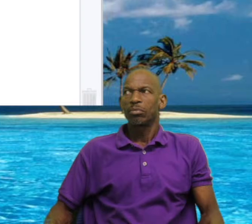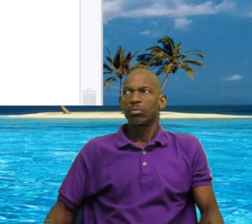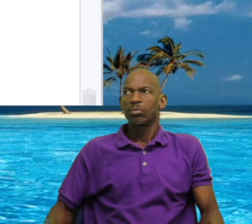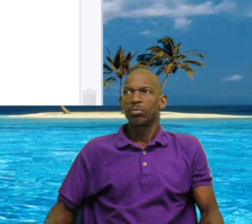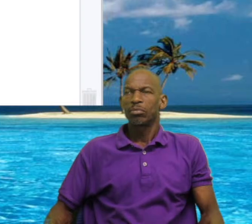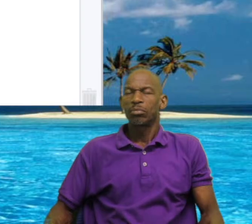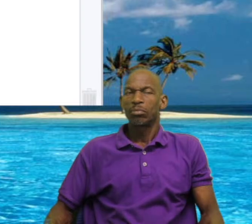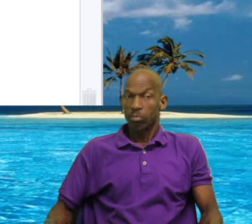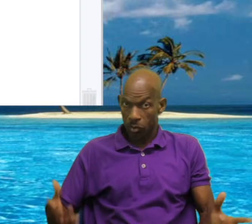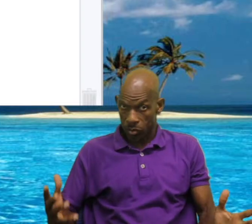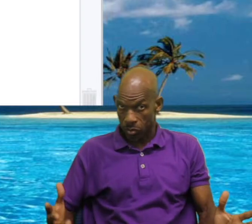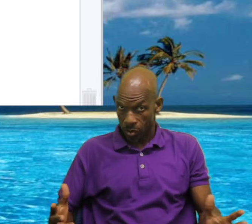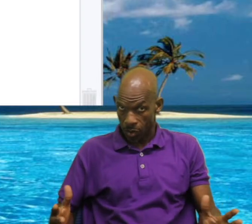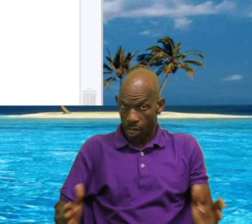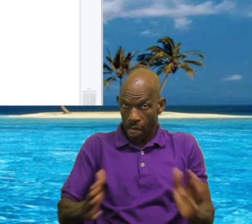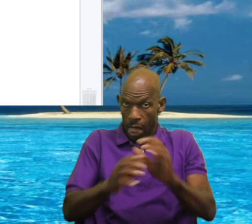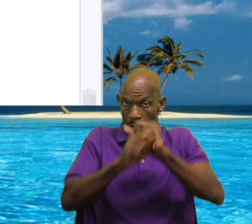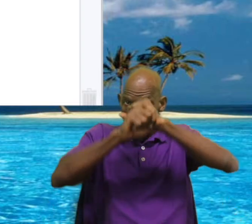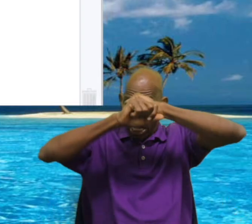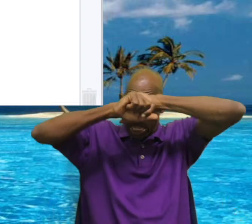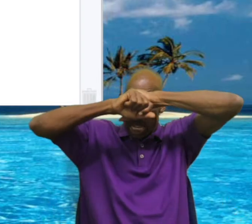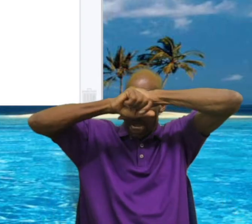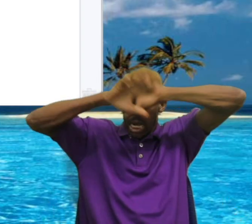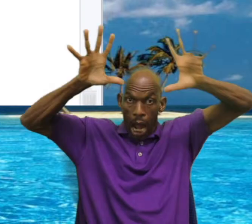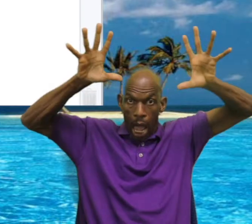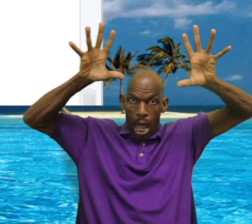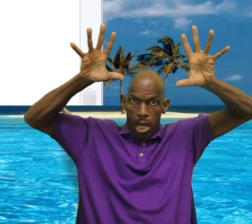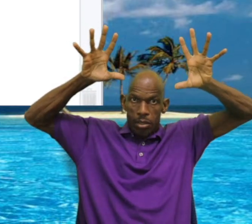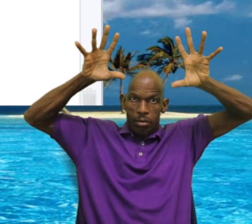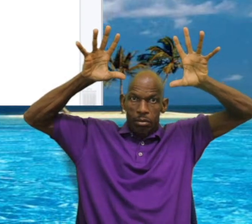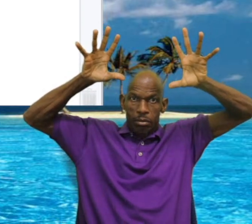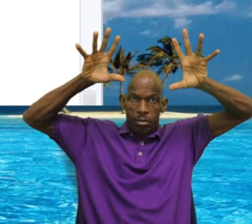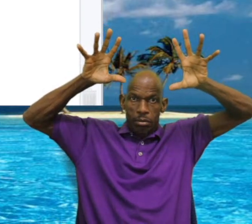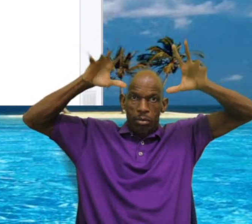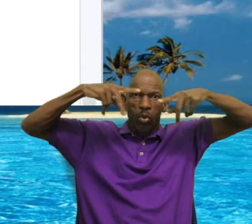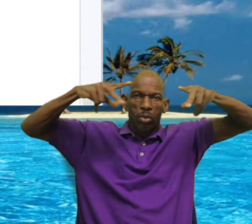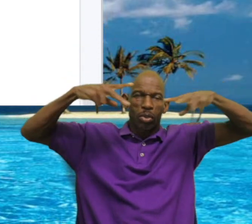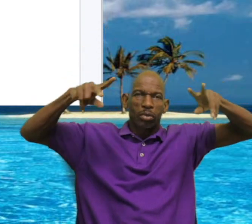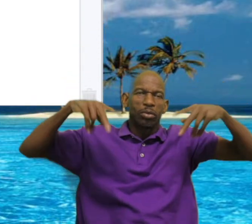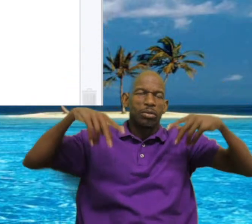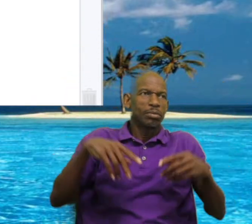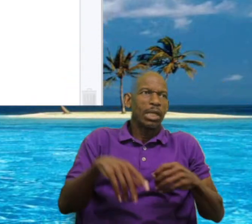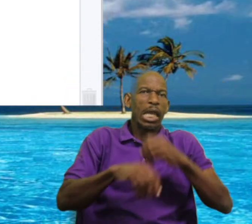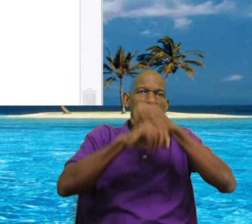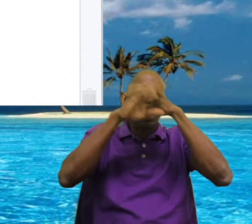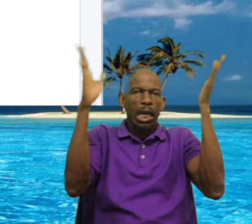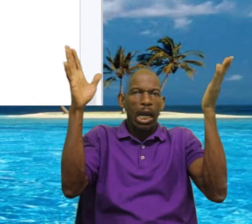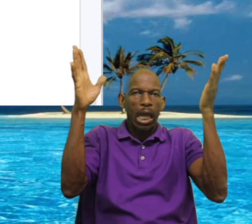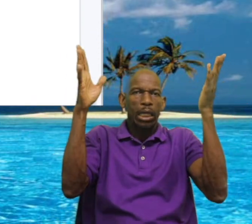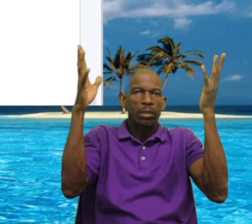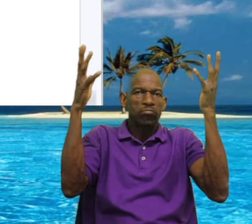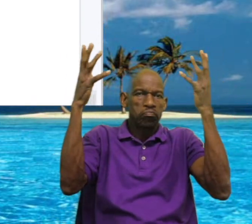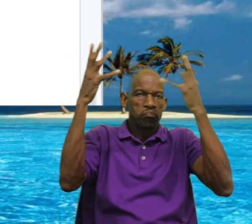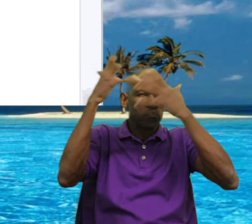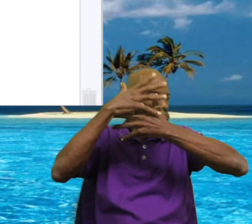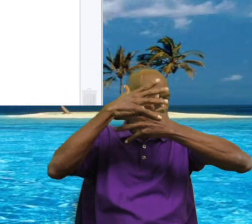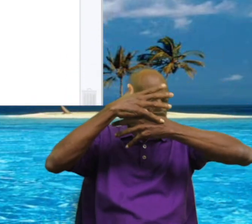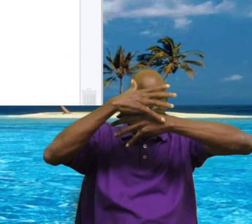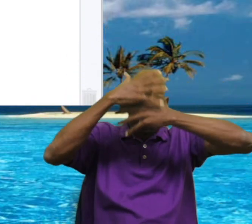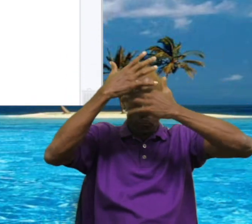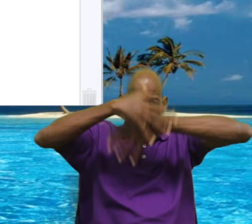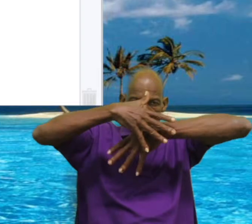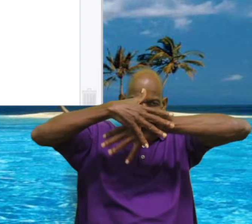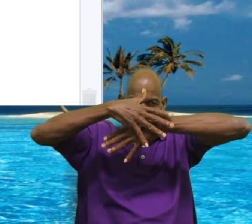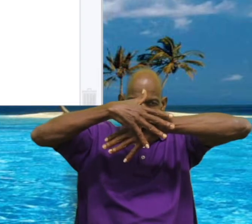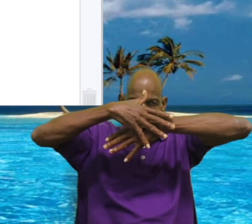So I want you to circle the opposite ideas. So find the sentences, 5 sentences with but in it, and